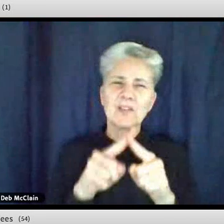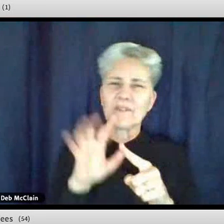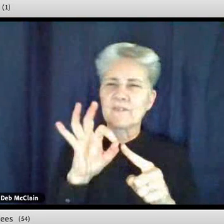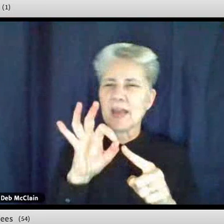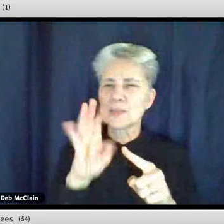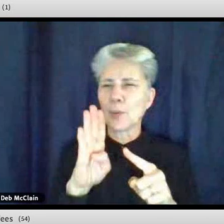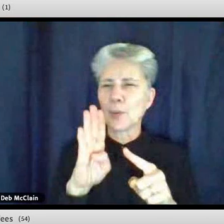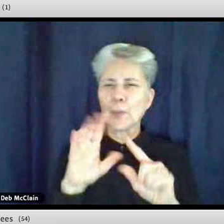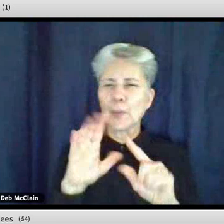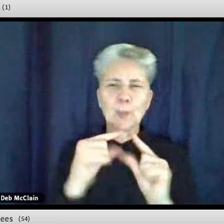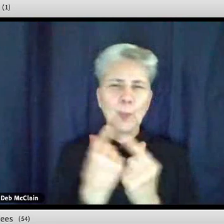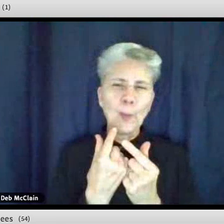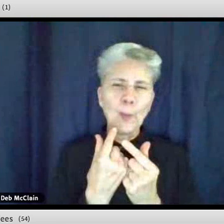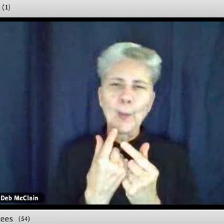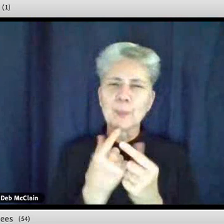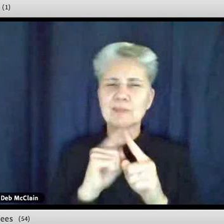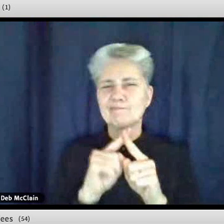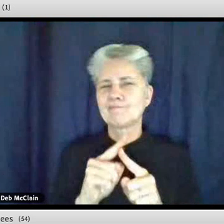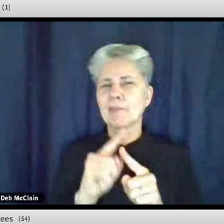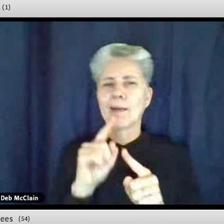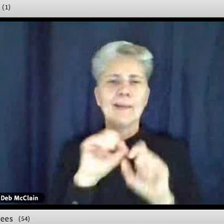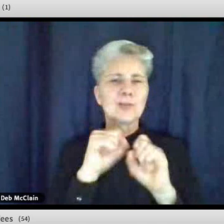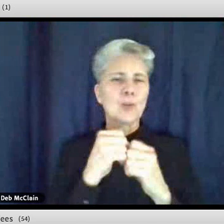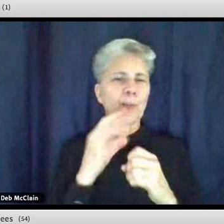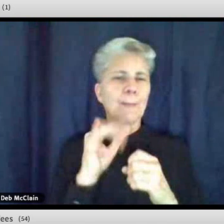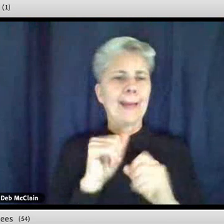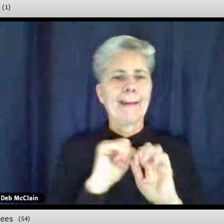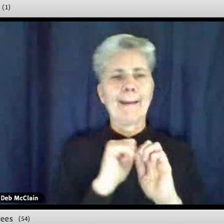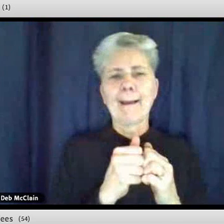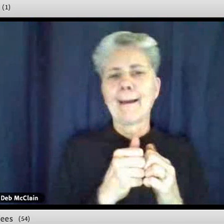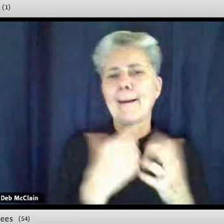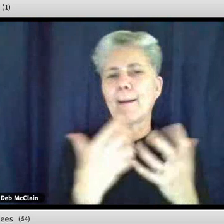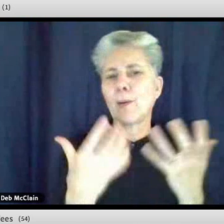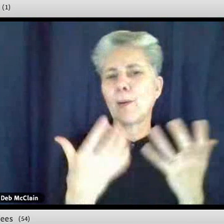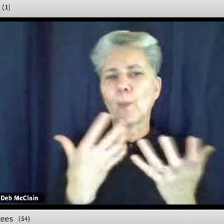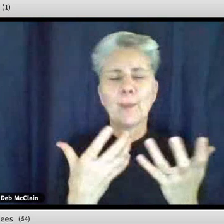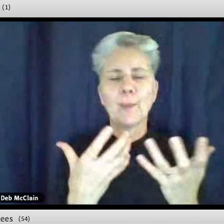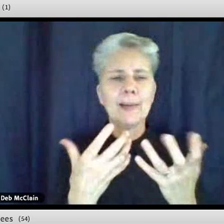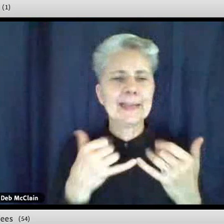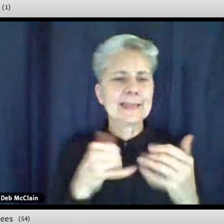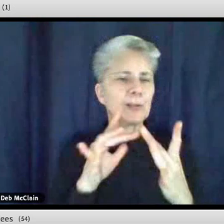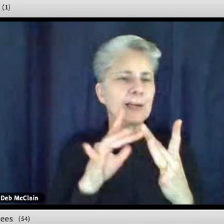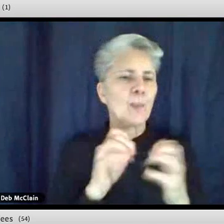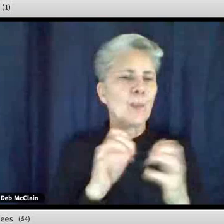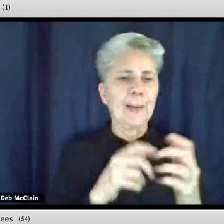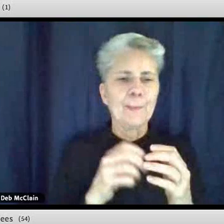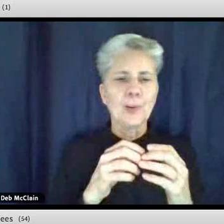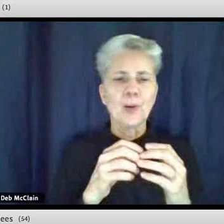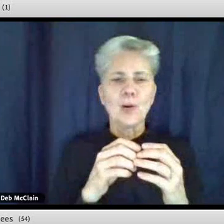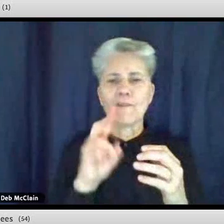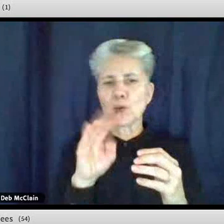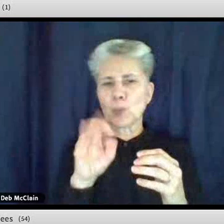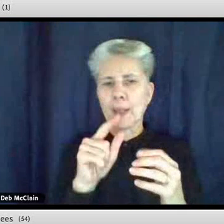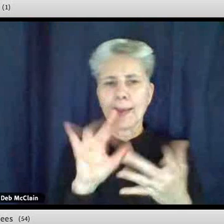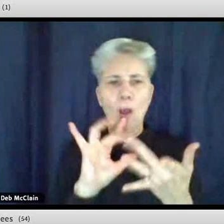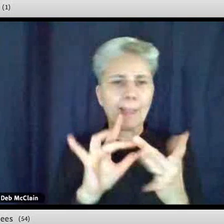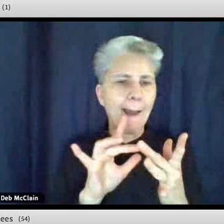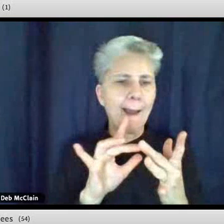Um, Also, there's a bunch of Facebook groups and social media. They're talking about how they